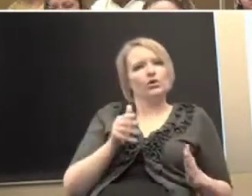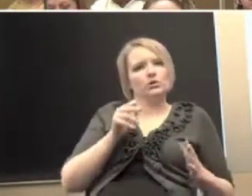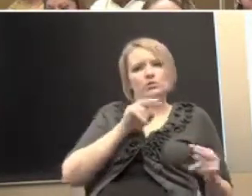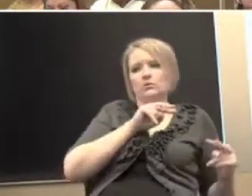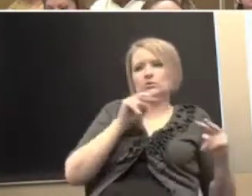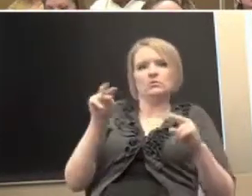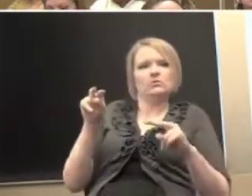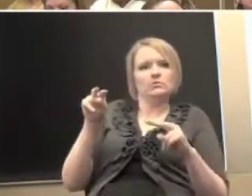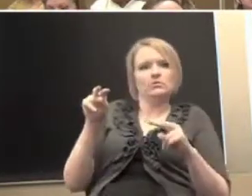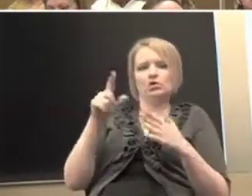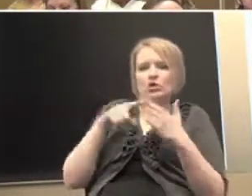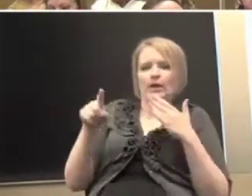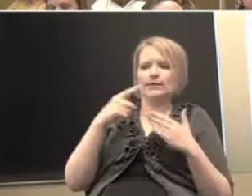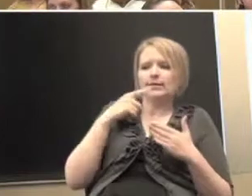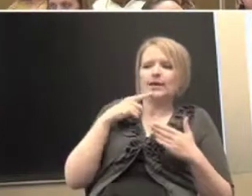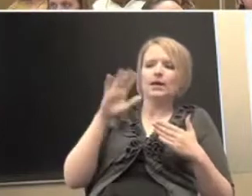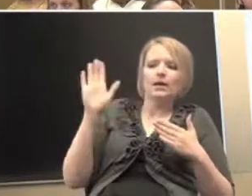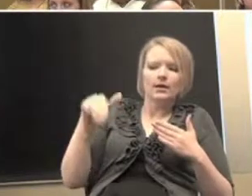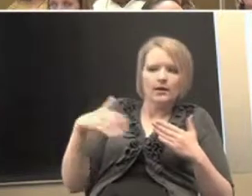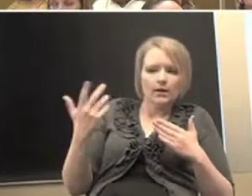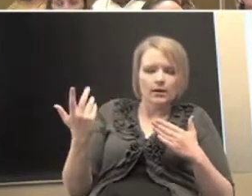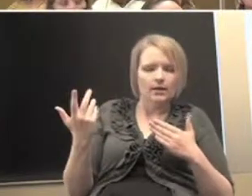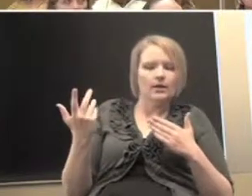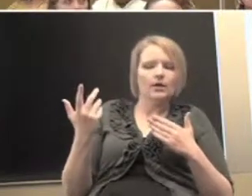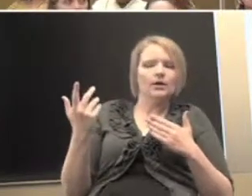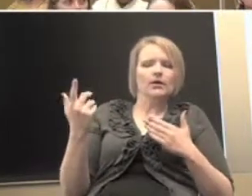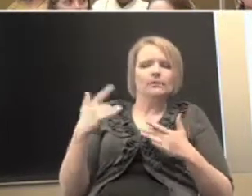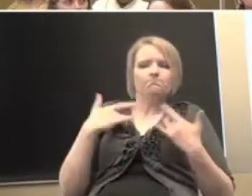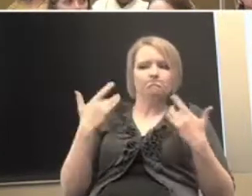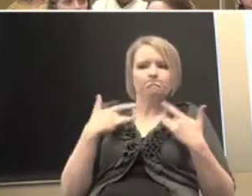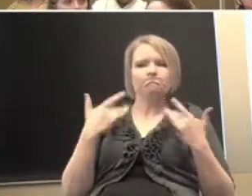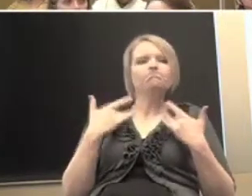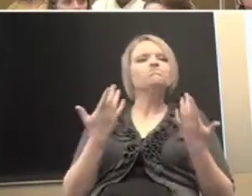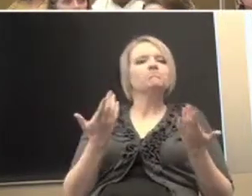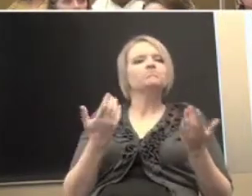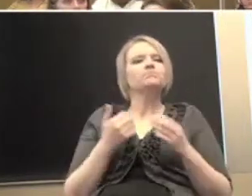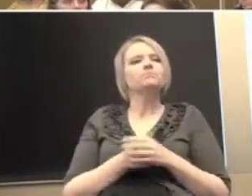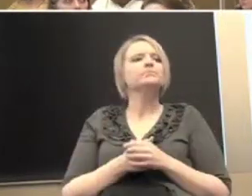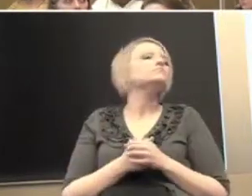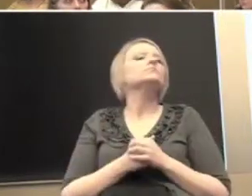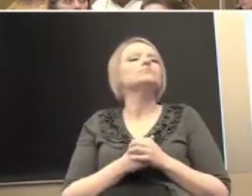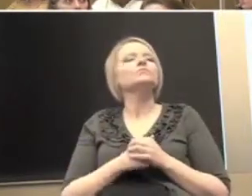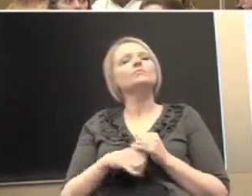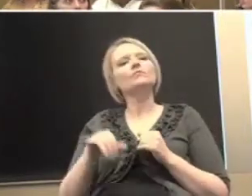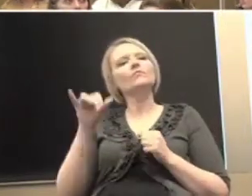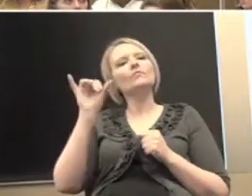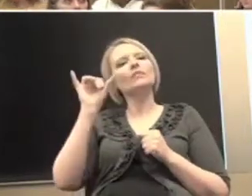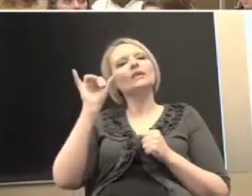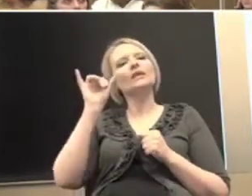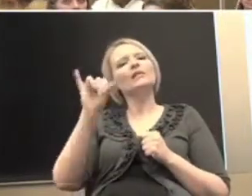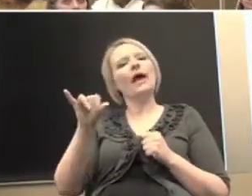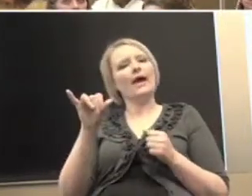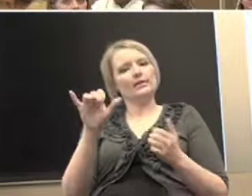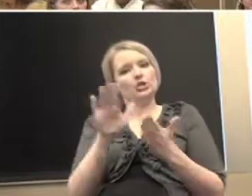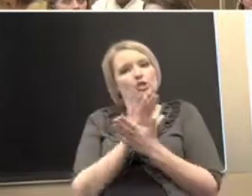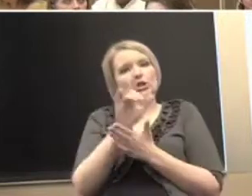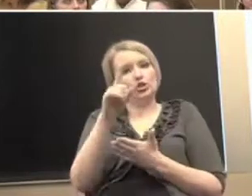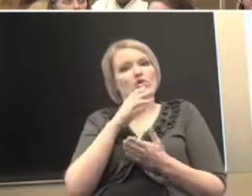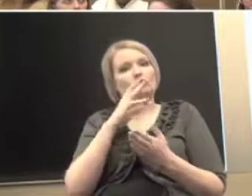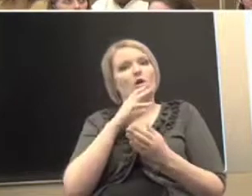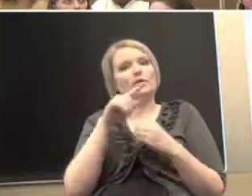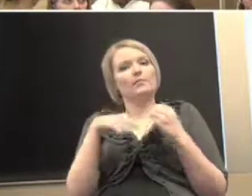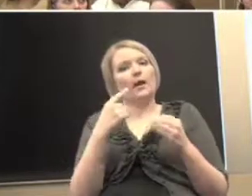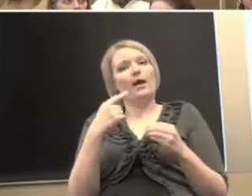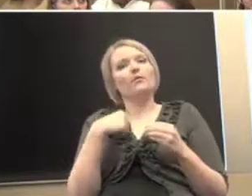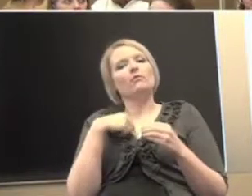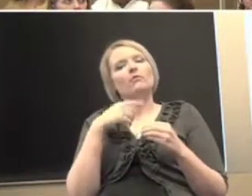checking to say, were the pieces that are supposed to be here, okay? That little sheet that she talked about in terms of, all